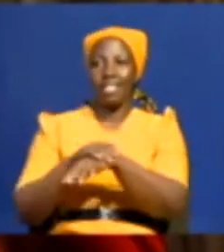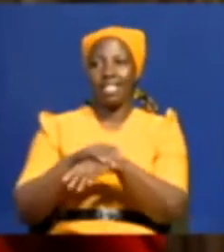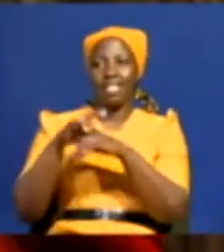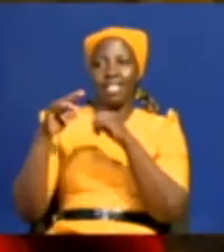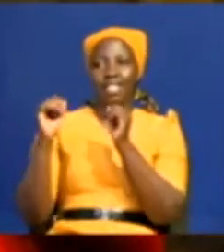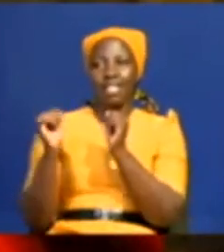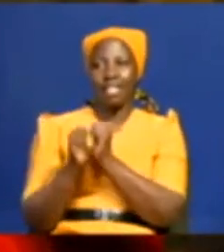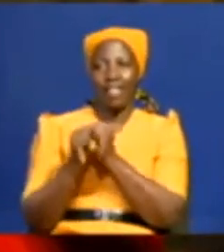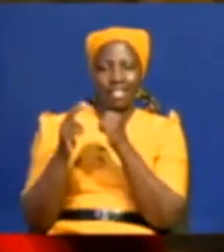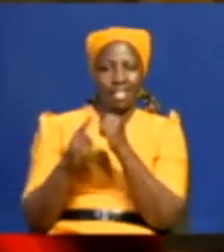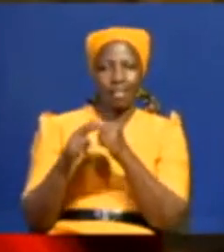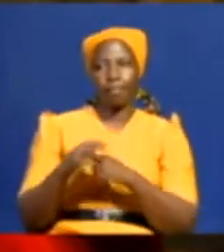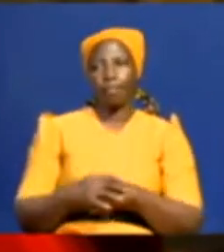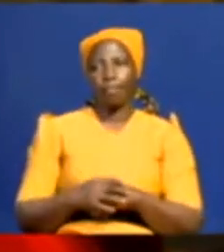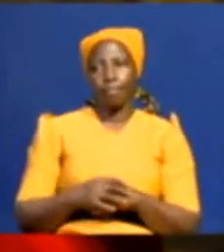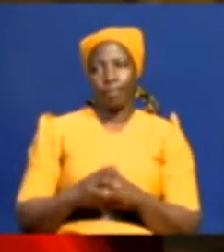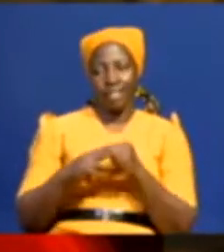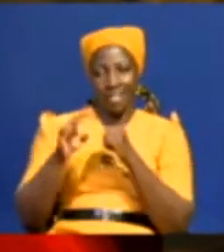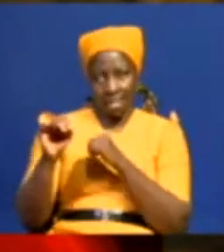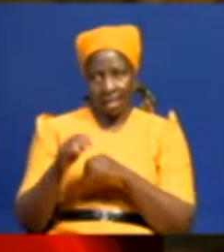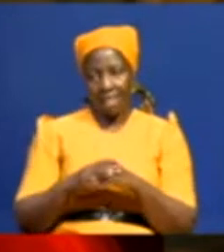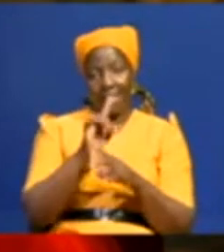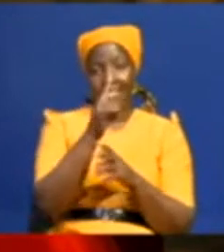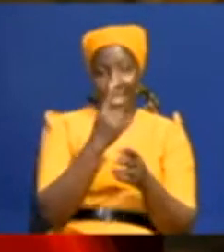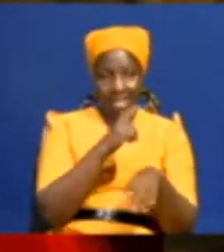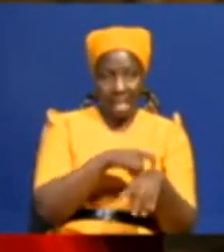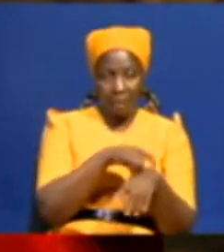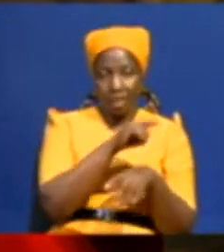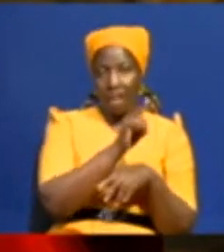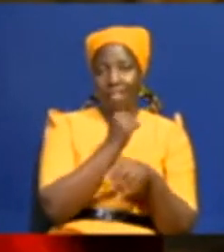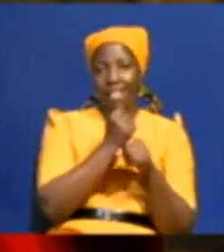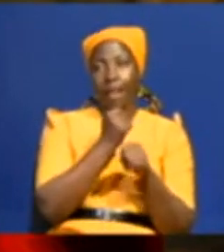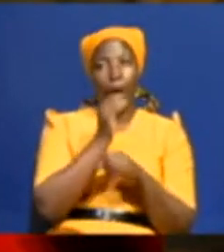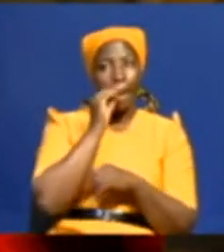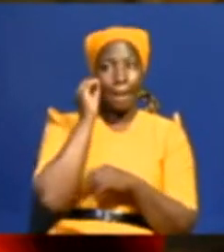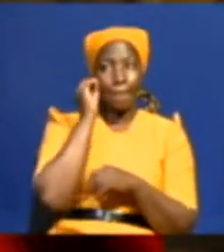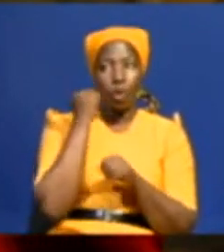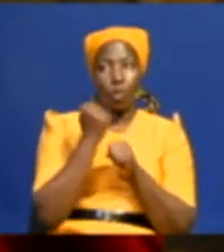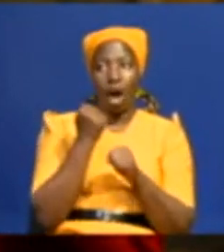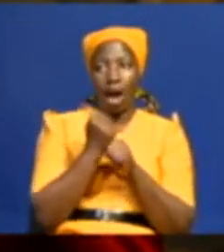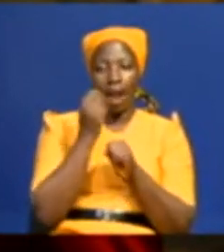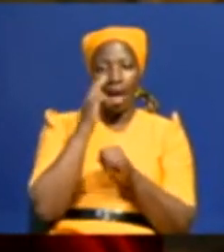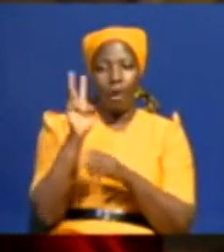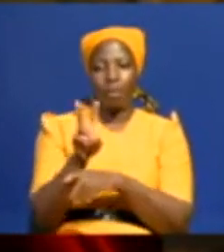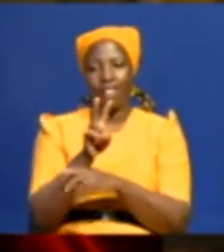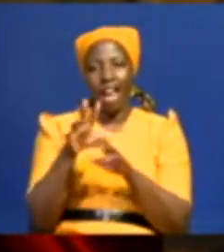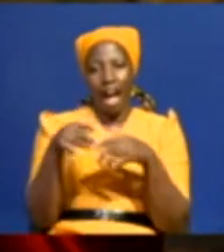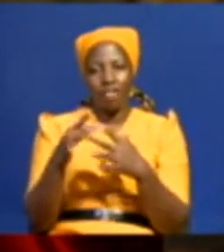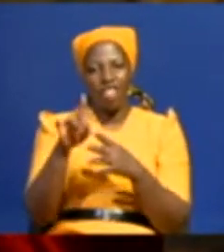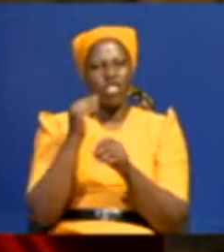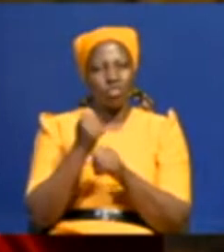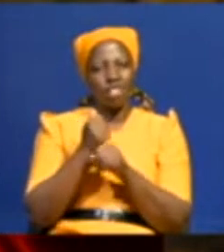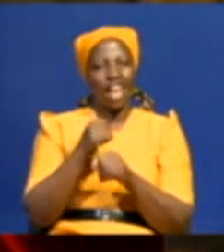70. The first times that she did the homework and I observed how she was doing it, I was